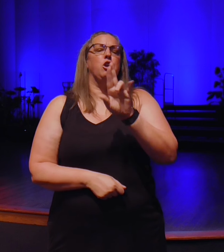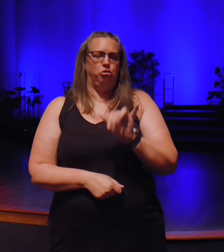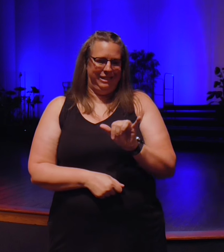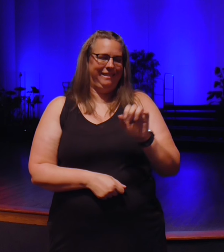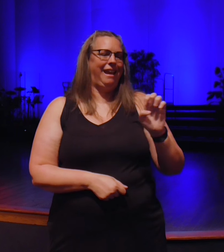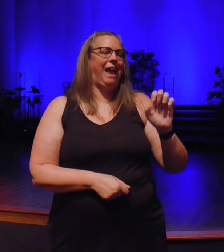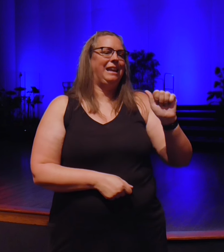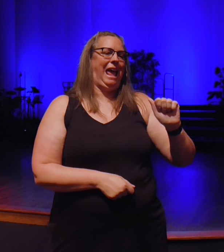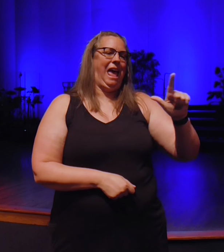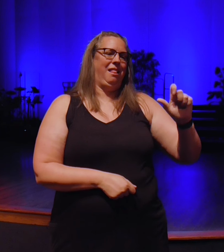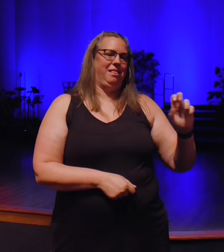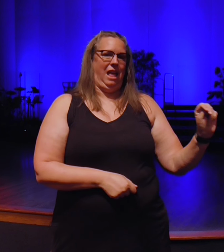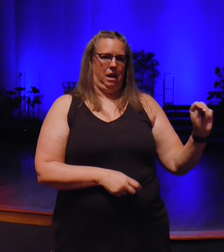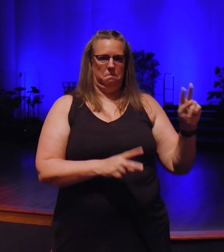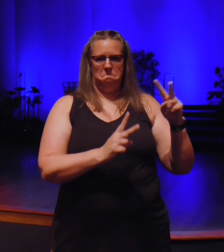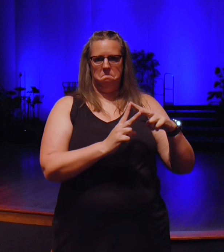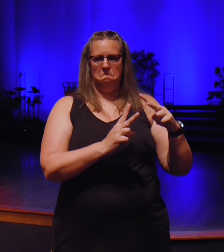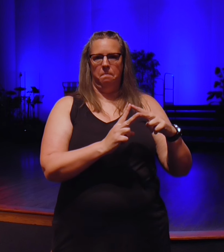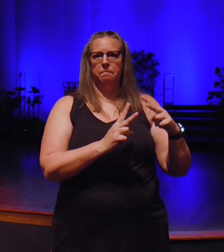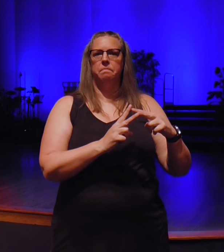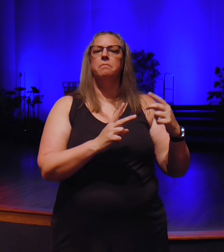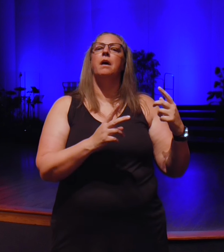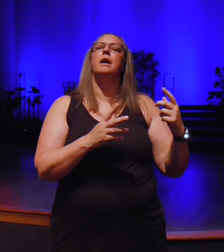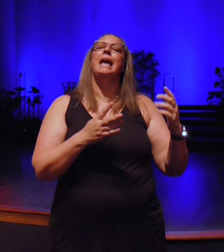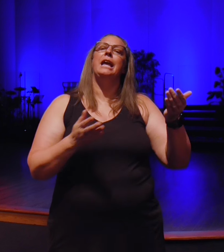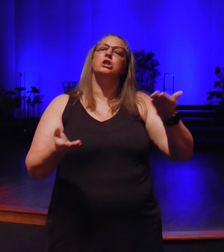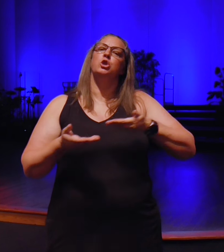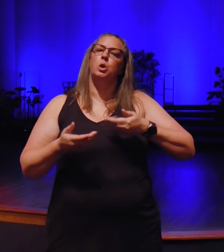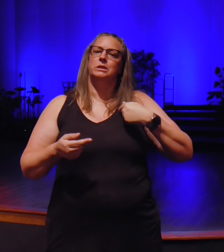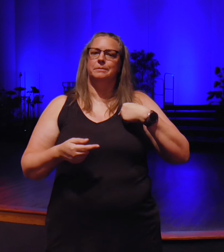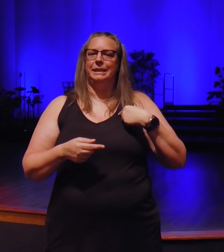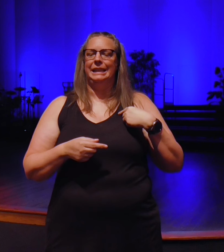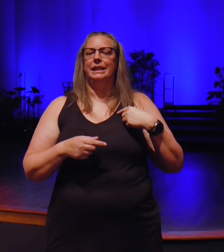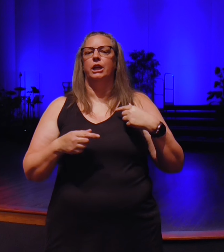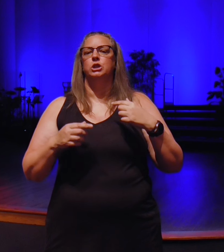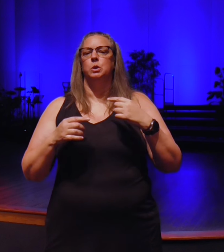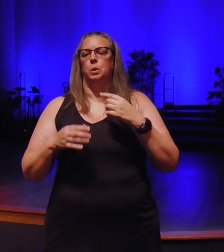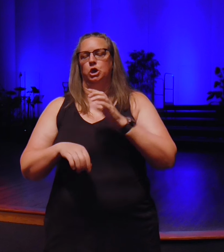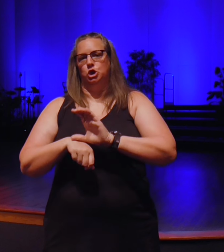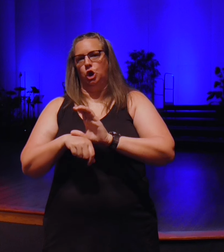Camp. They made sure to give me hugging lessons before.